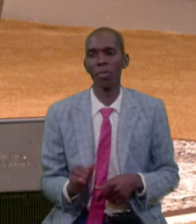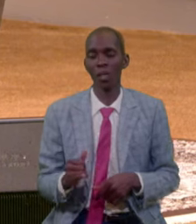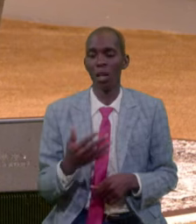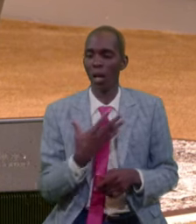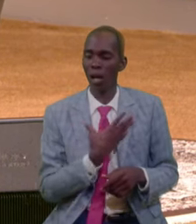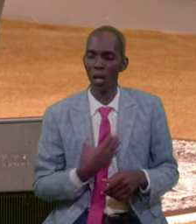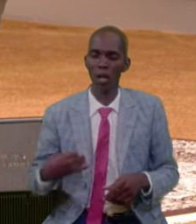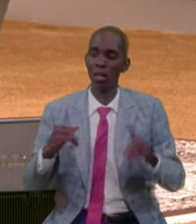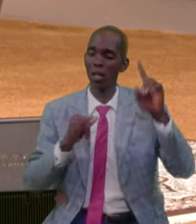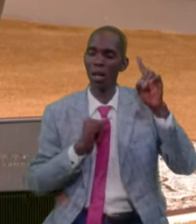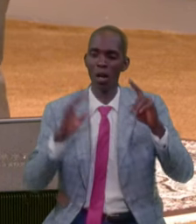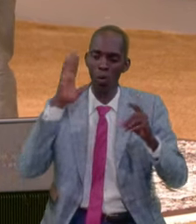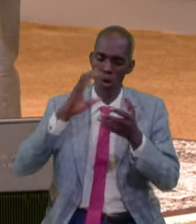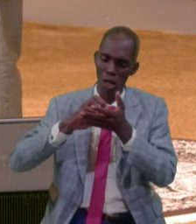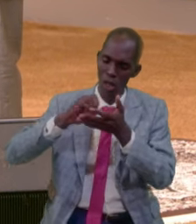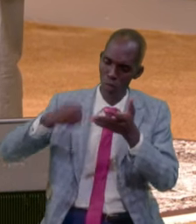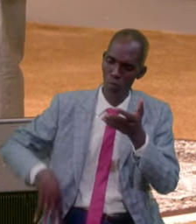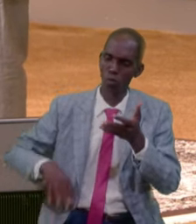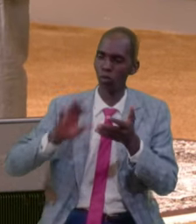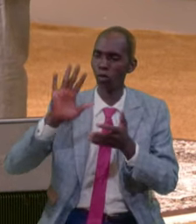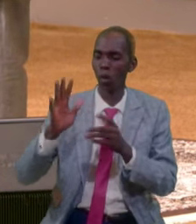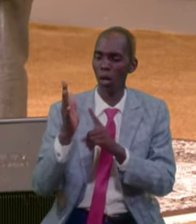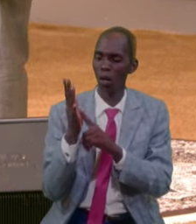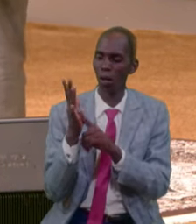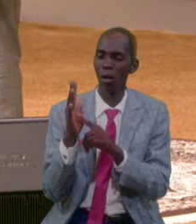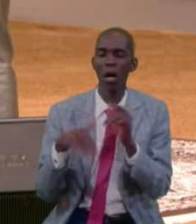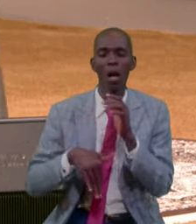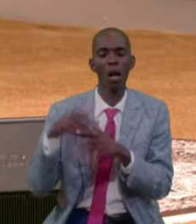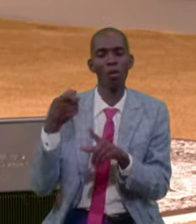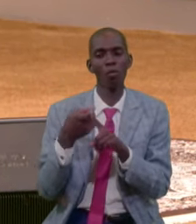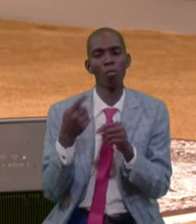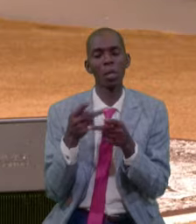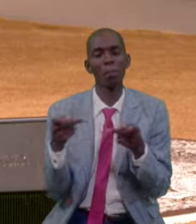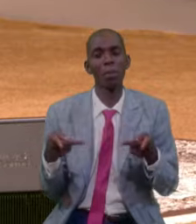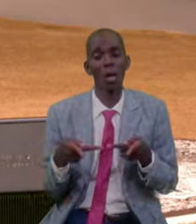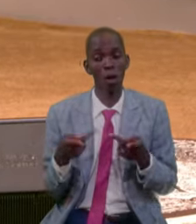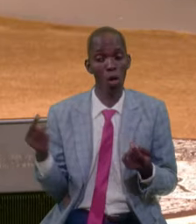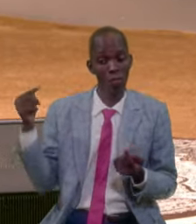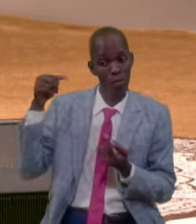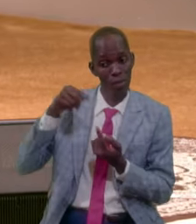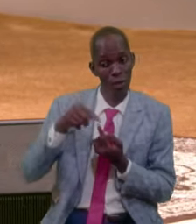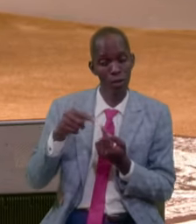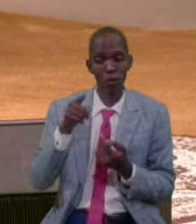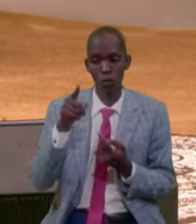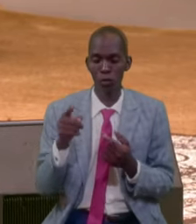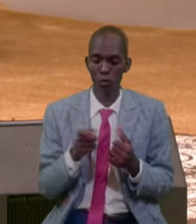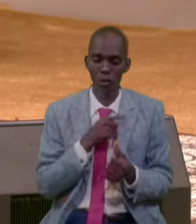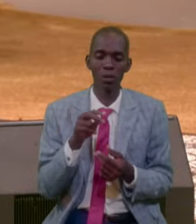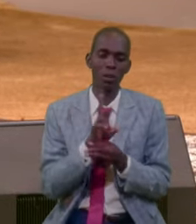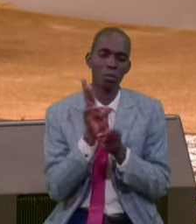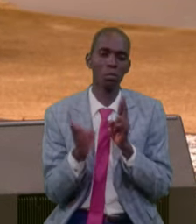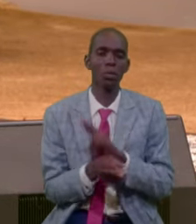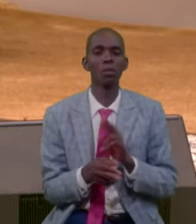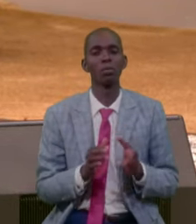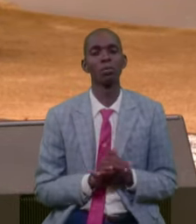thy candlestick out of its place, except thou repent. You